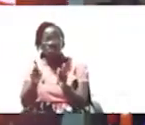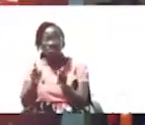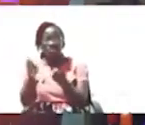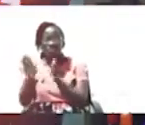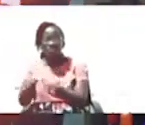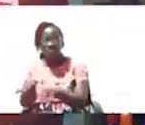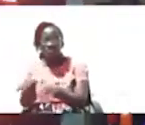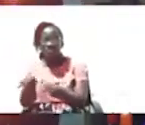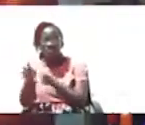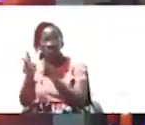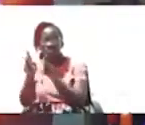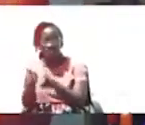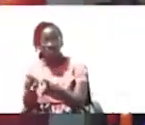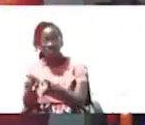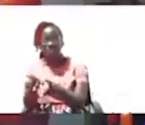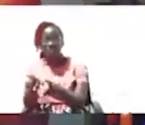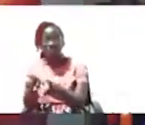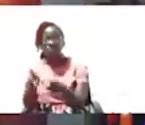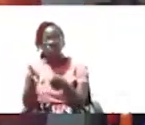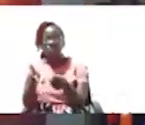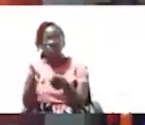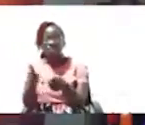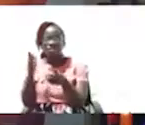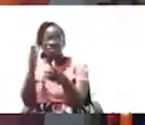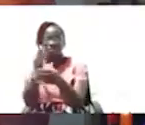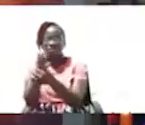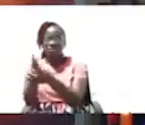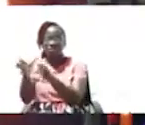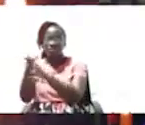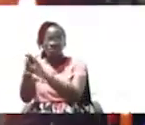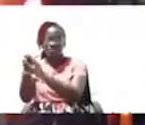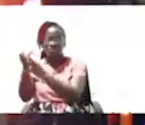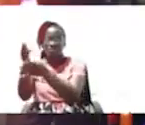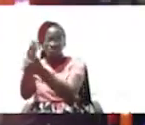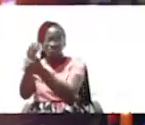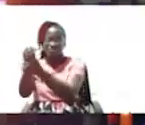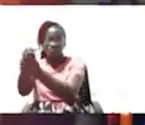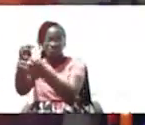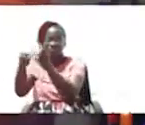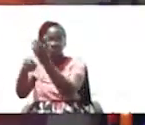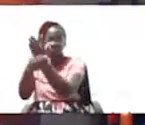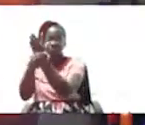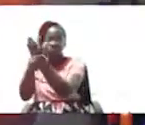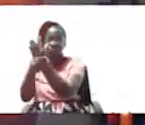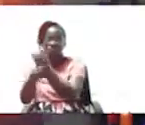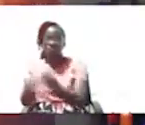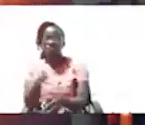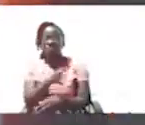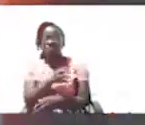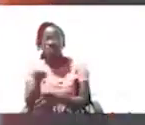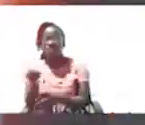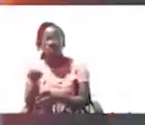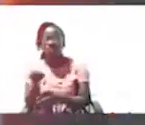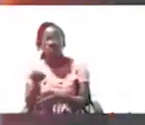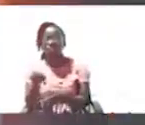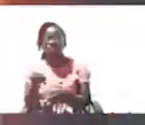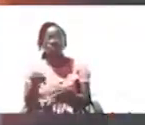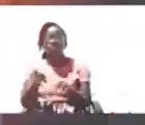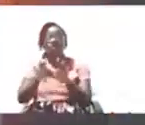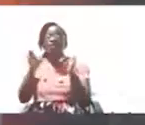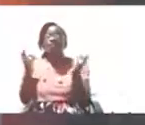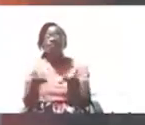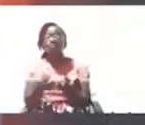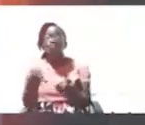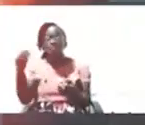knife, a cutlass and sharpened it and put it in his hand. Na busu apeni no jina ho na oka se.